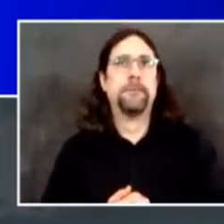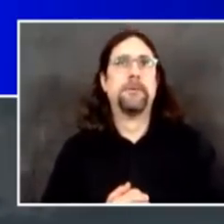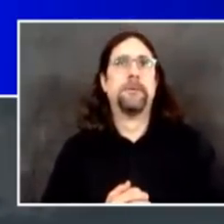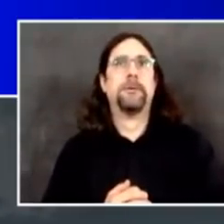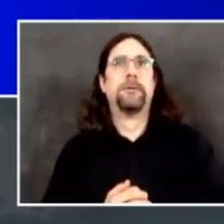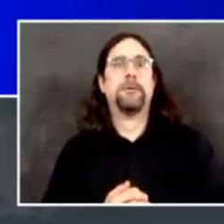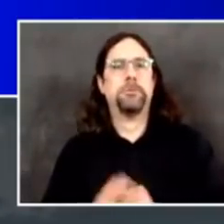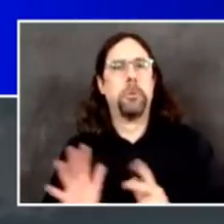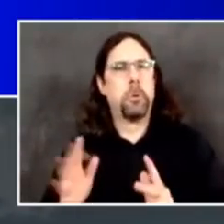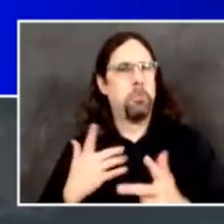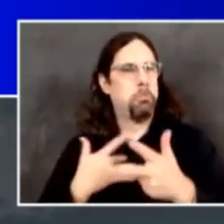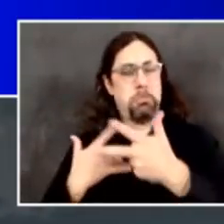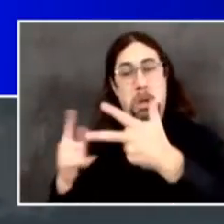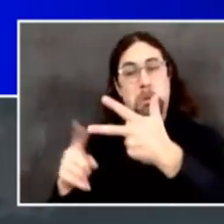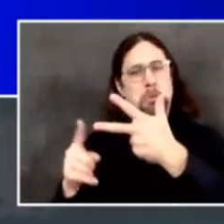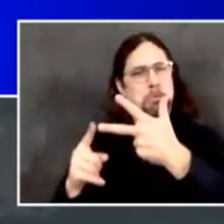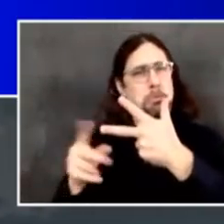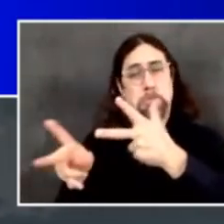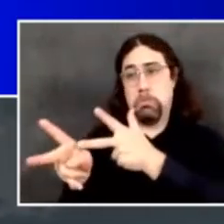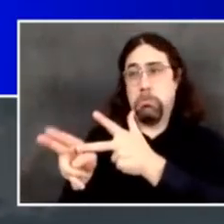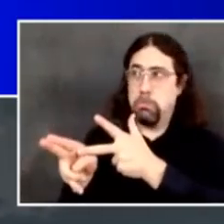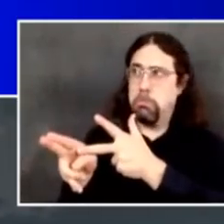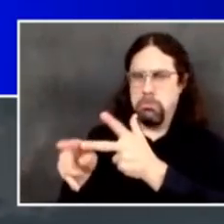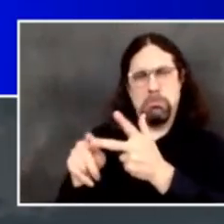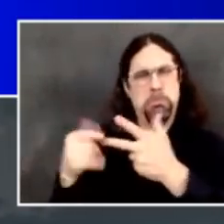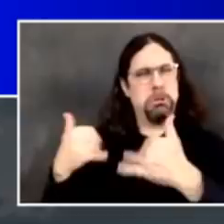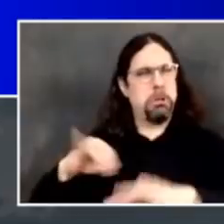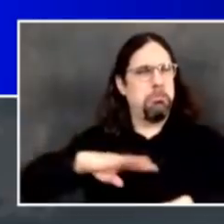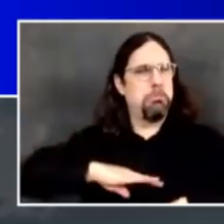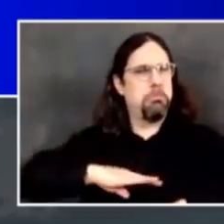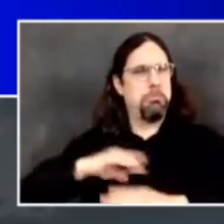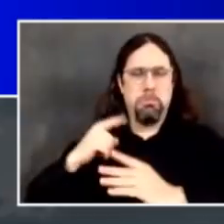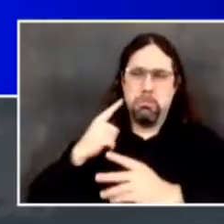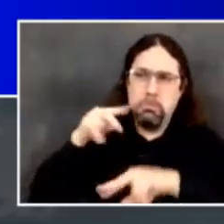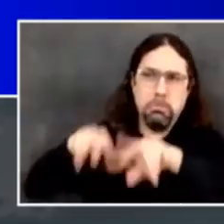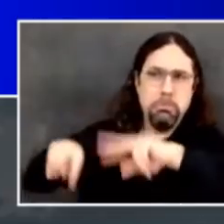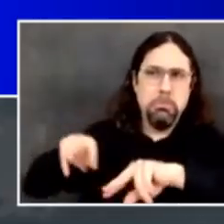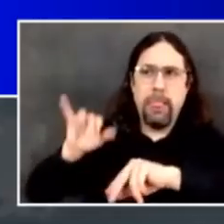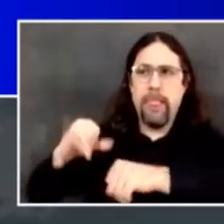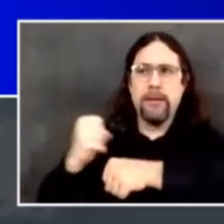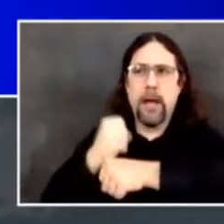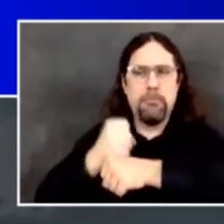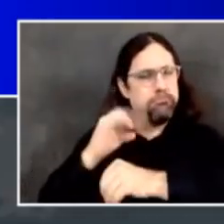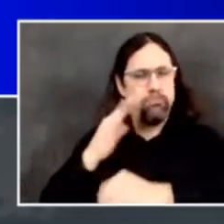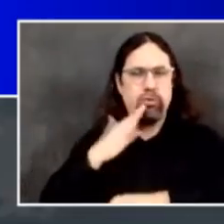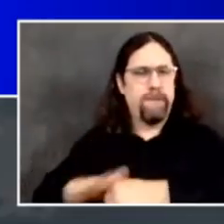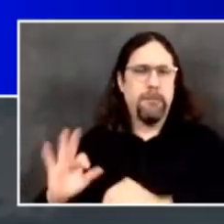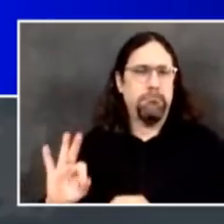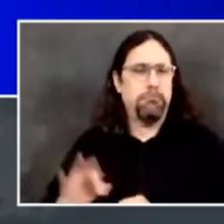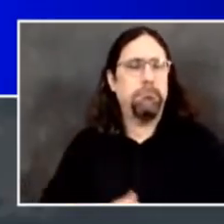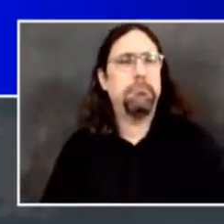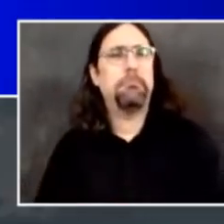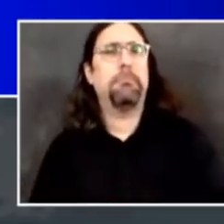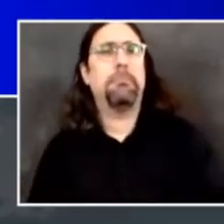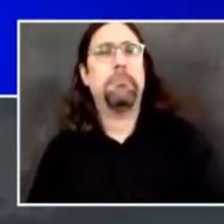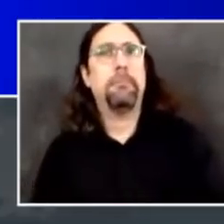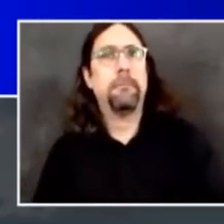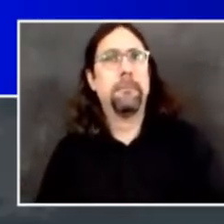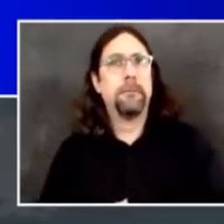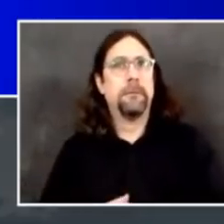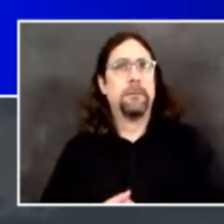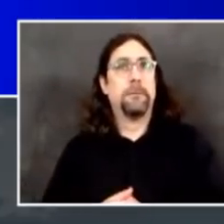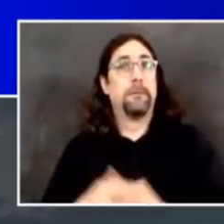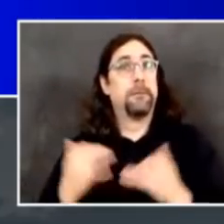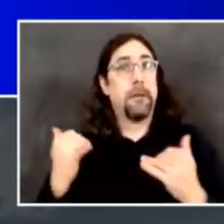So, I am very pleased to say we have 3 indicators now, and all 3 are